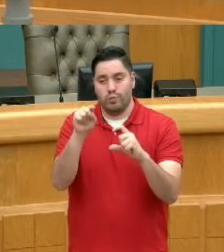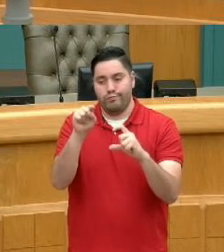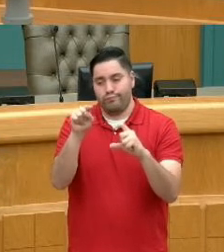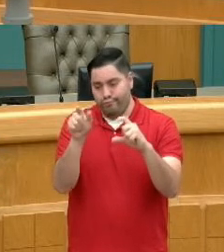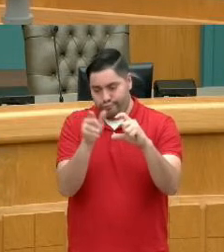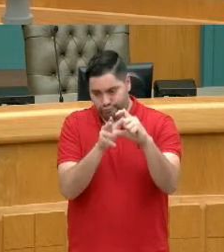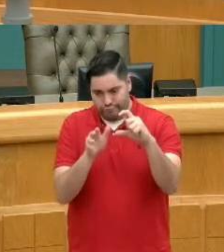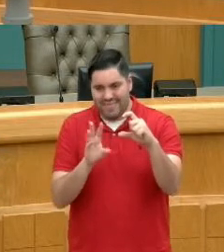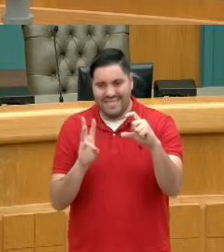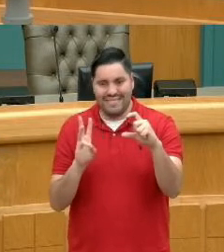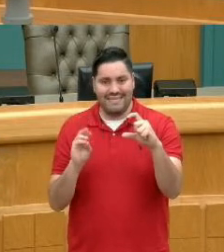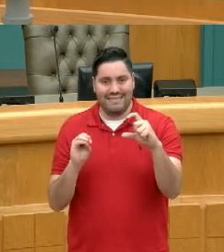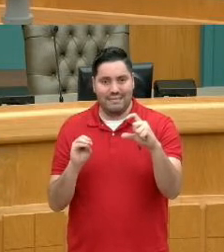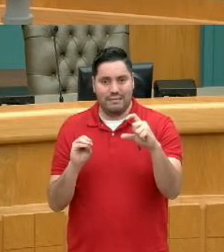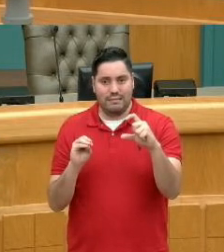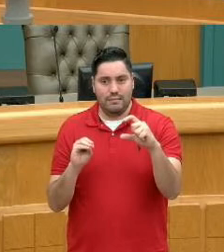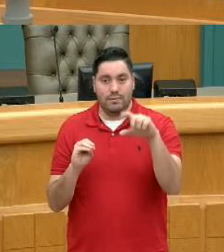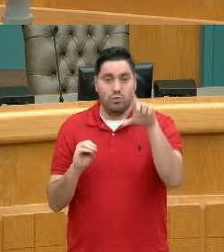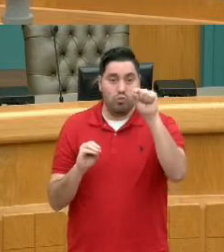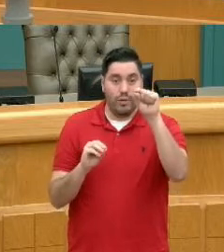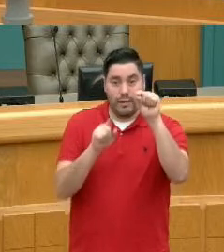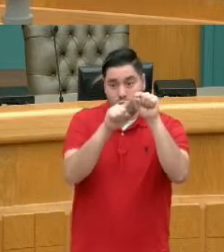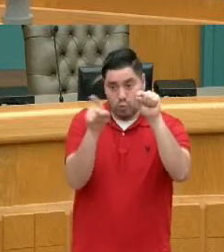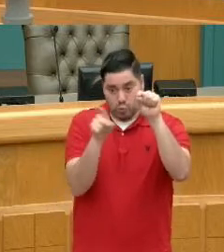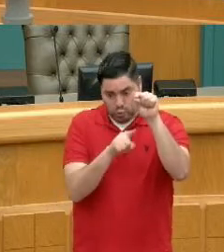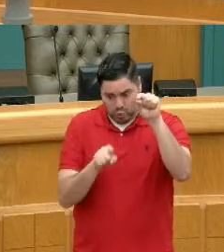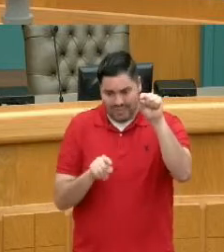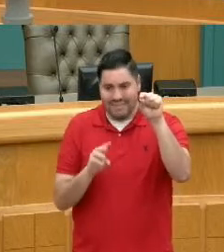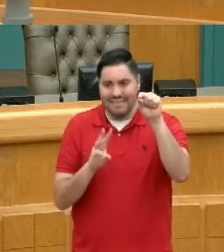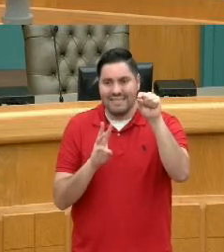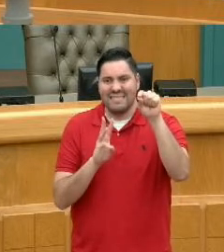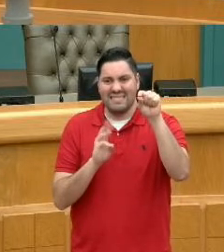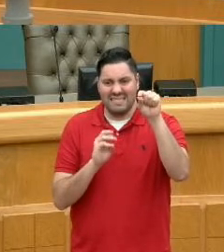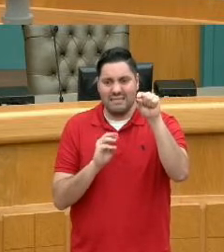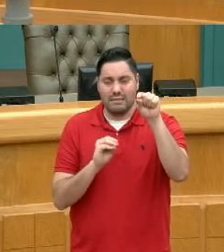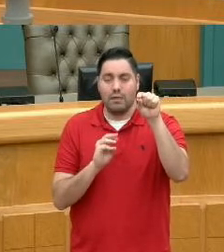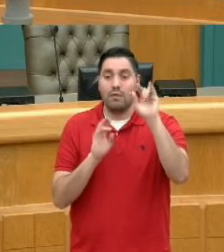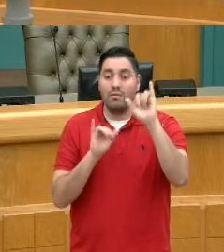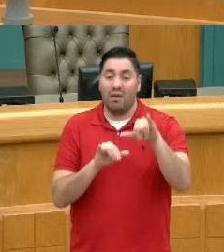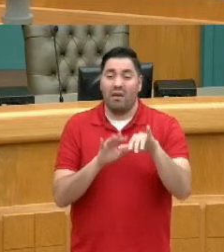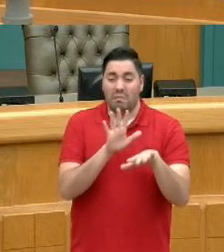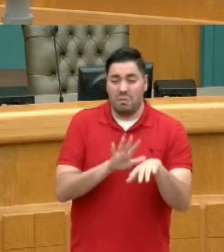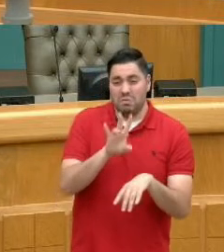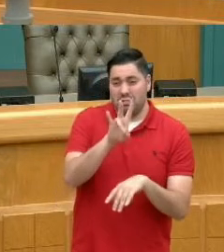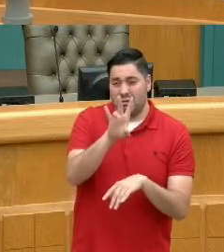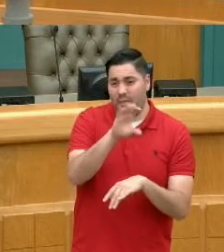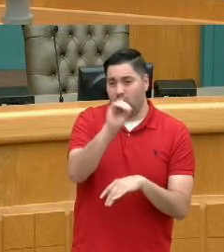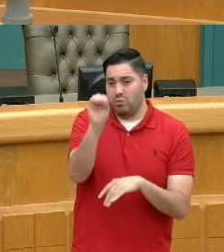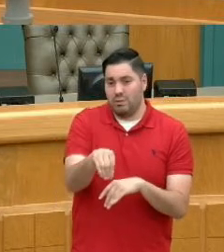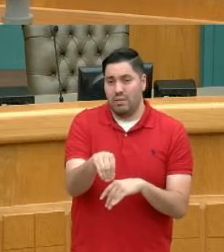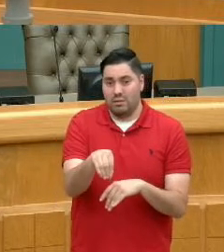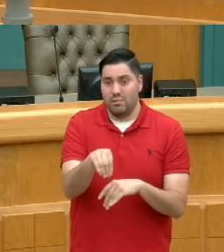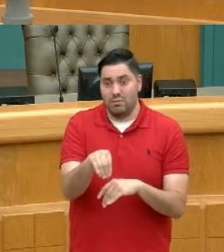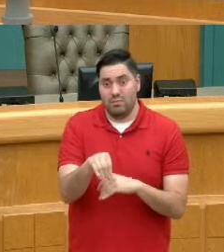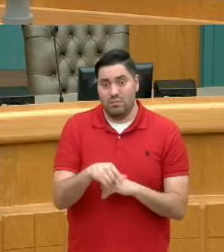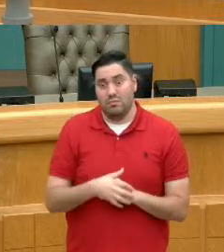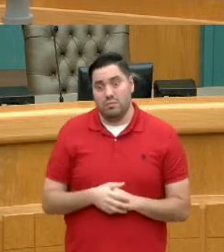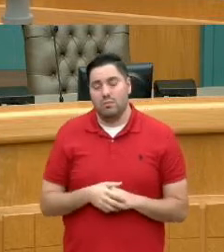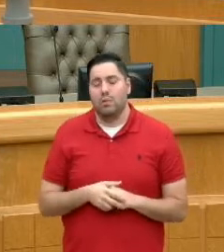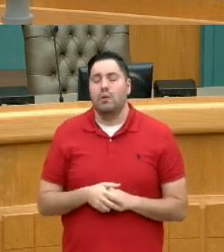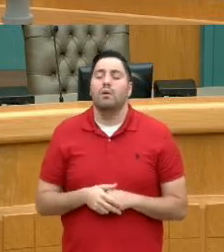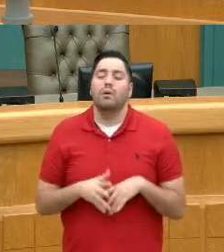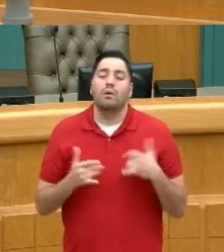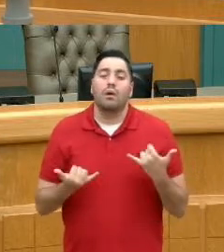basically. So 20 to 60 years old has 75% of all the COVID cases. And then